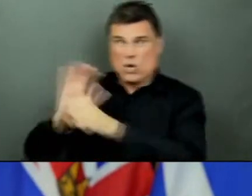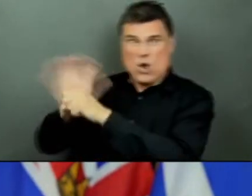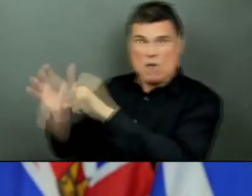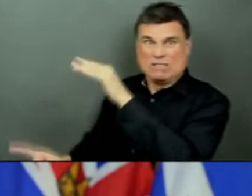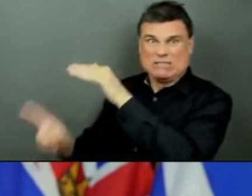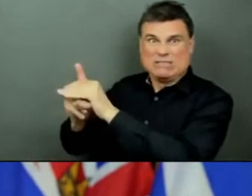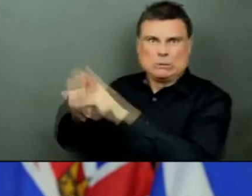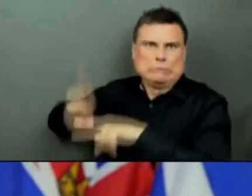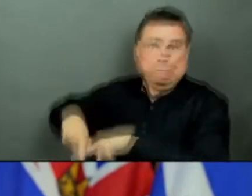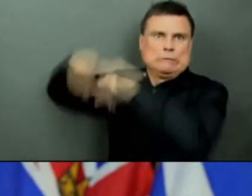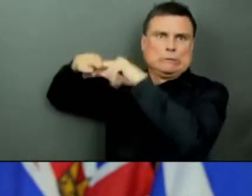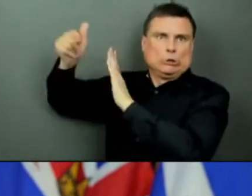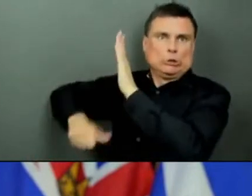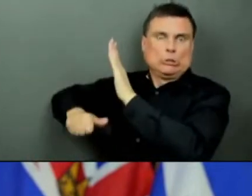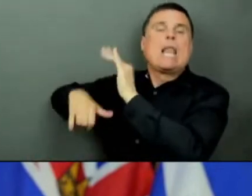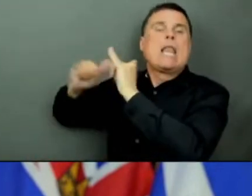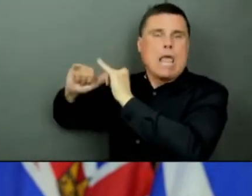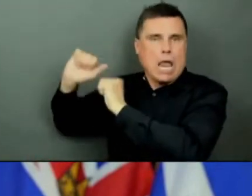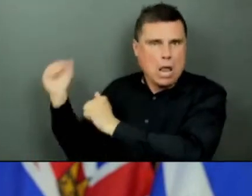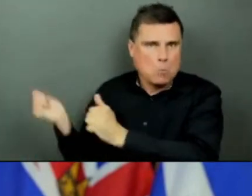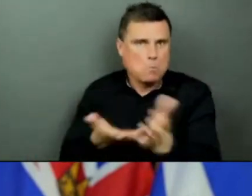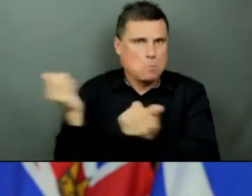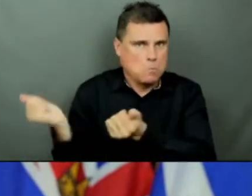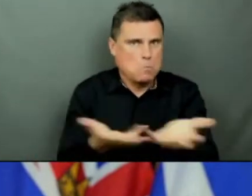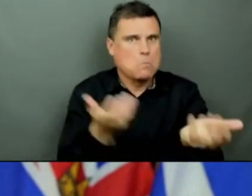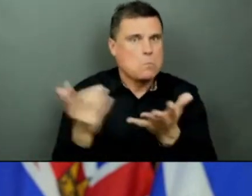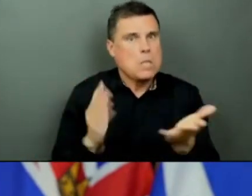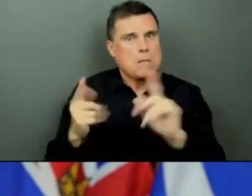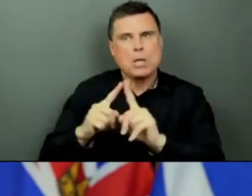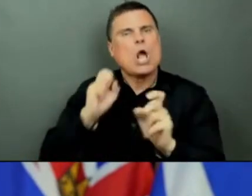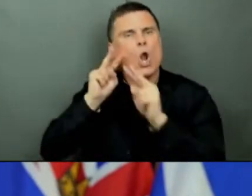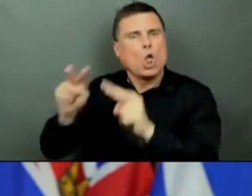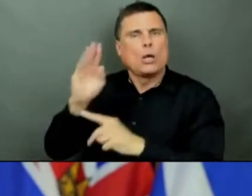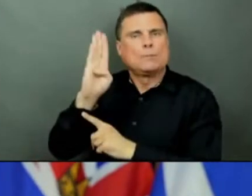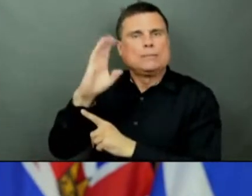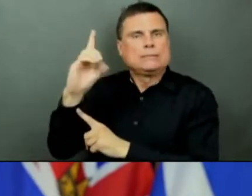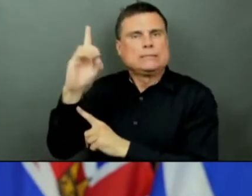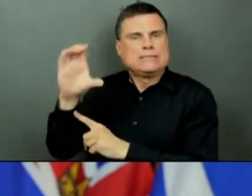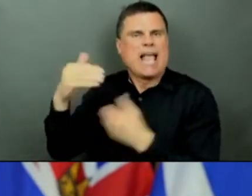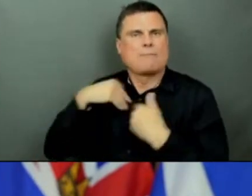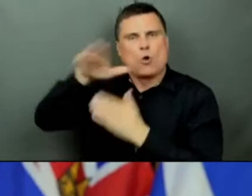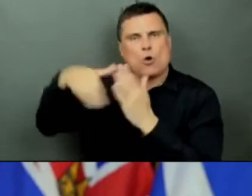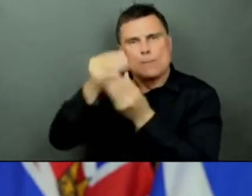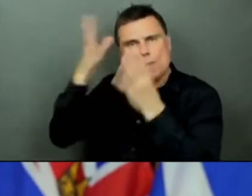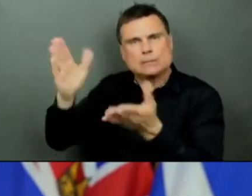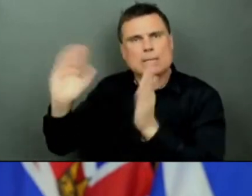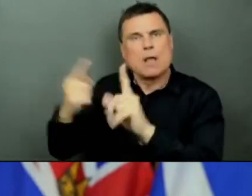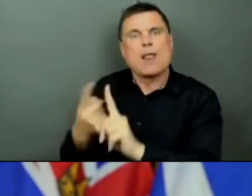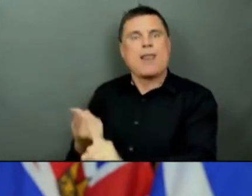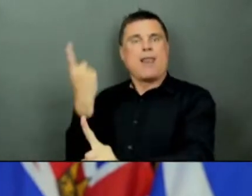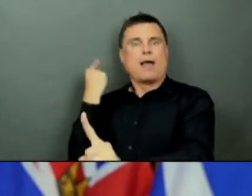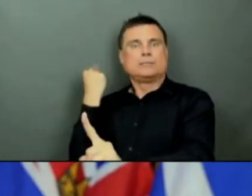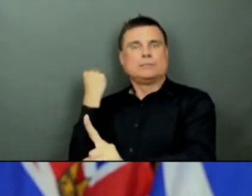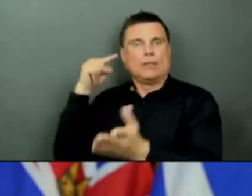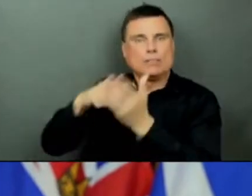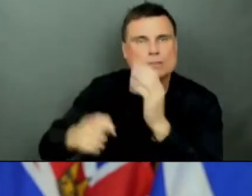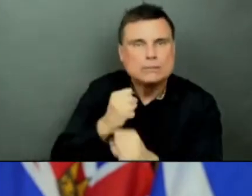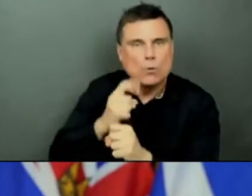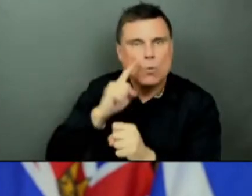in our weekly and monthly surgical renewal progress reports. And as noted, right now we are beginning to see